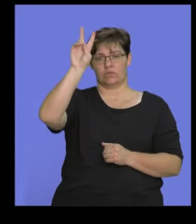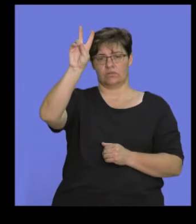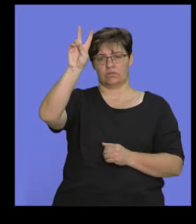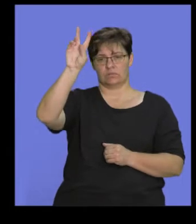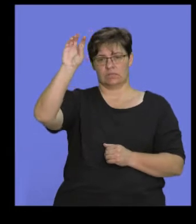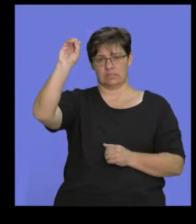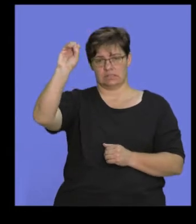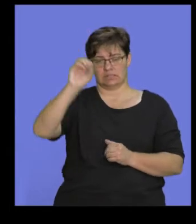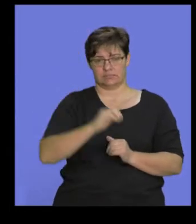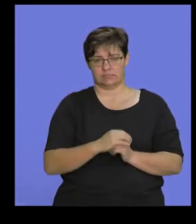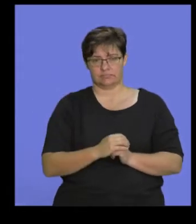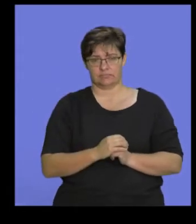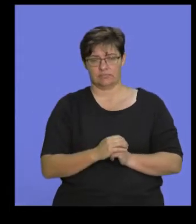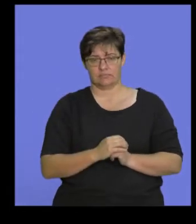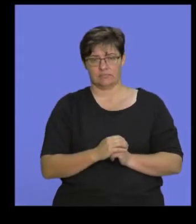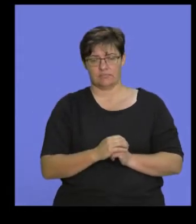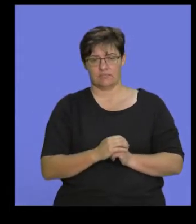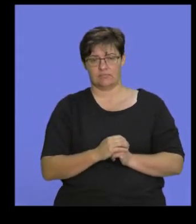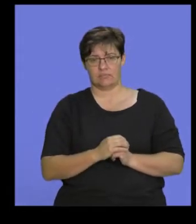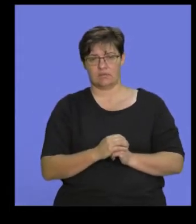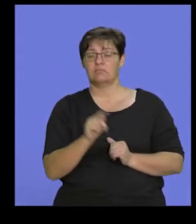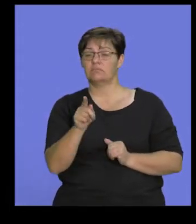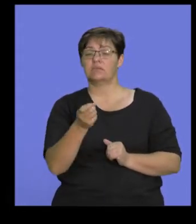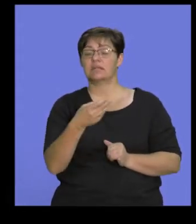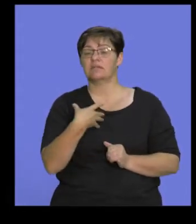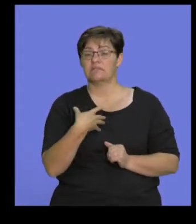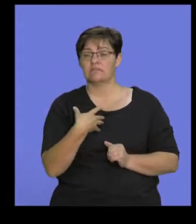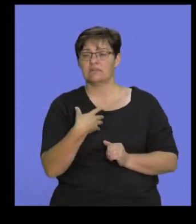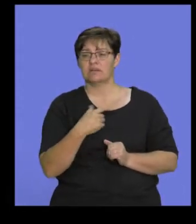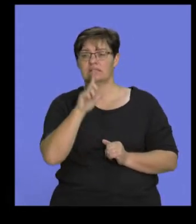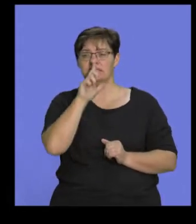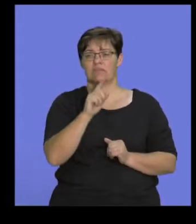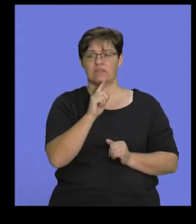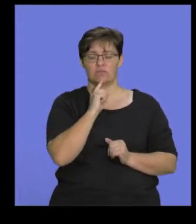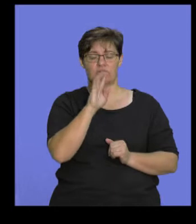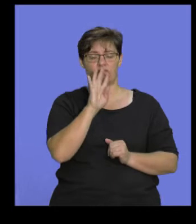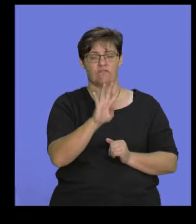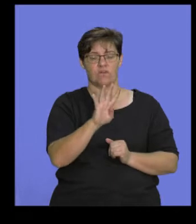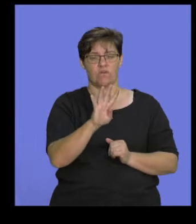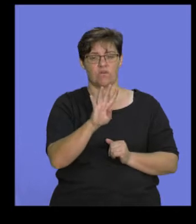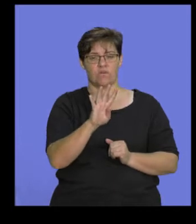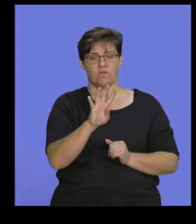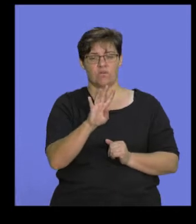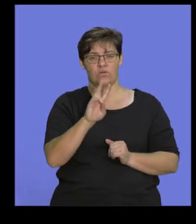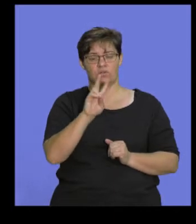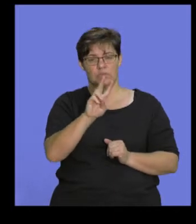raised to an exponent of 20. And that will give me